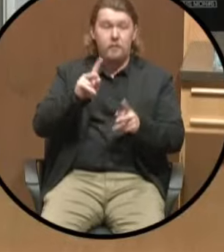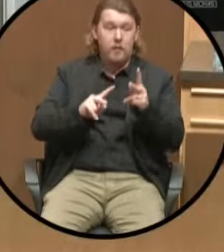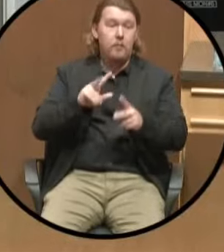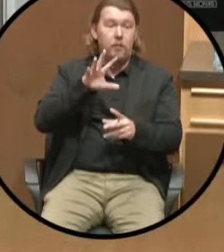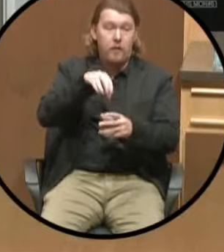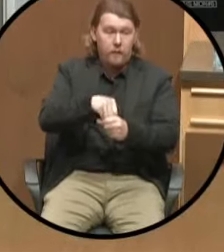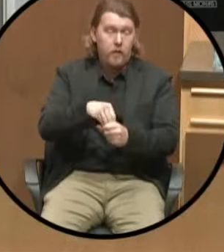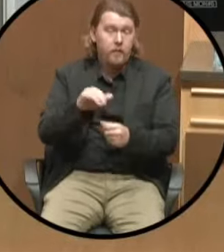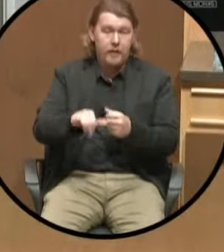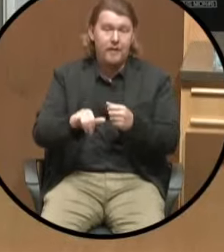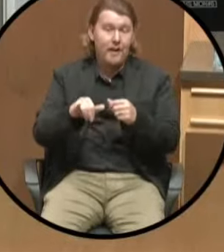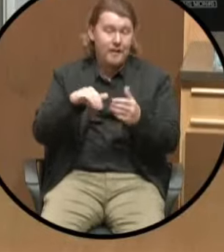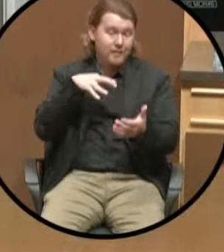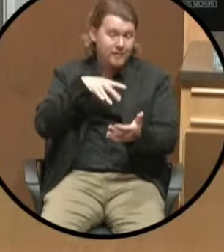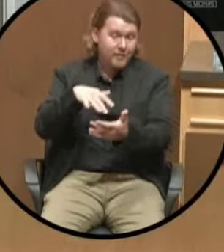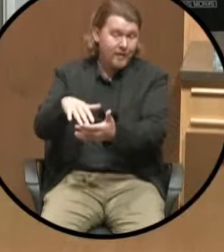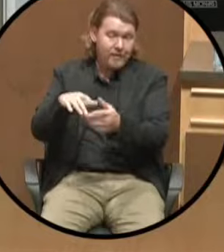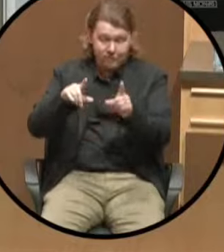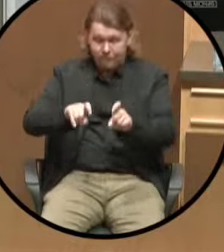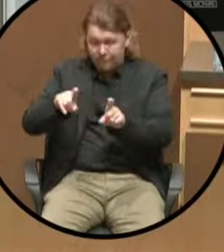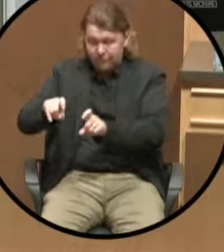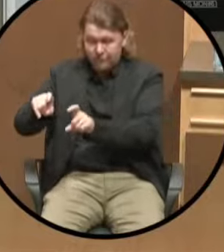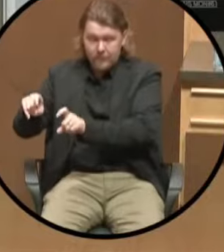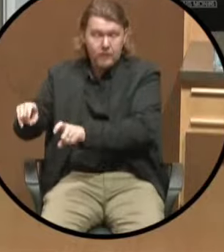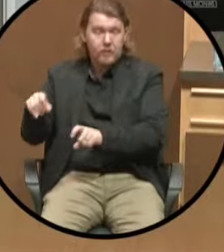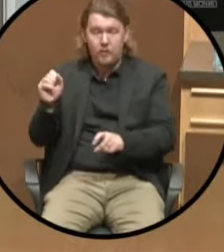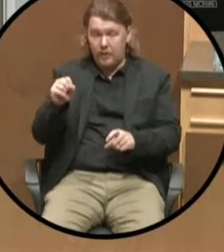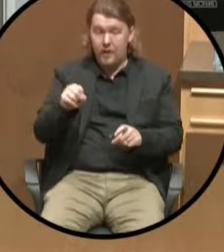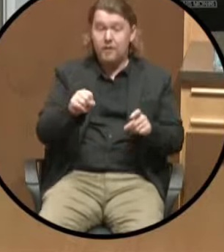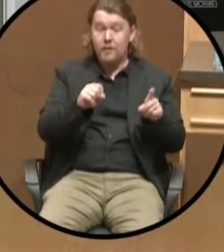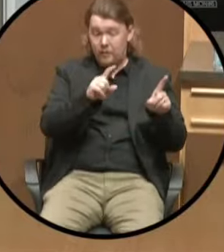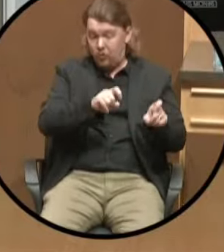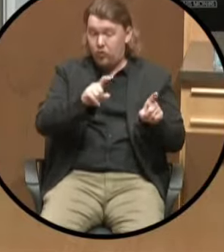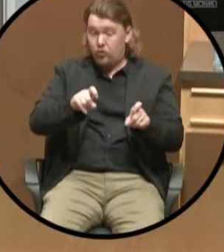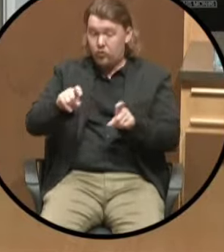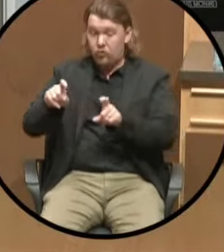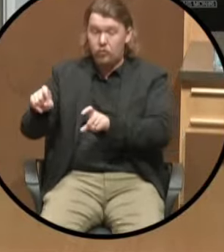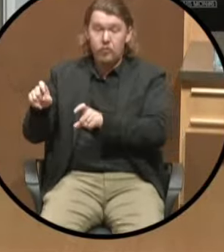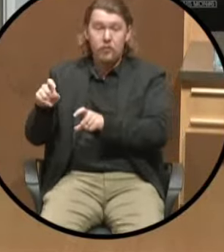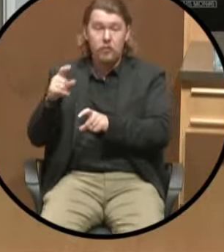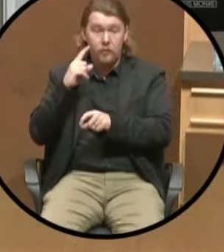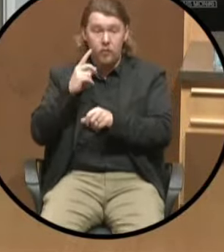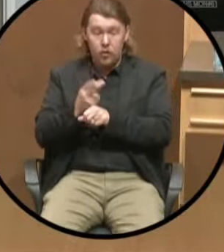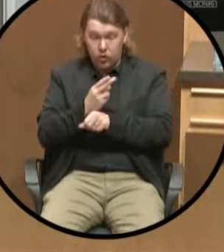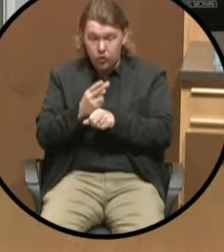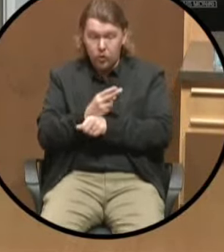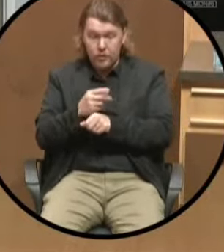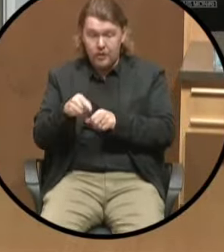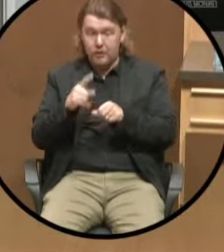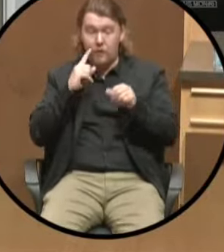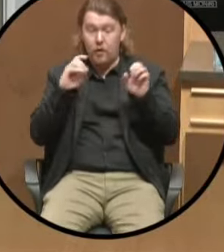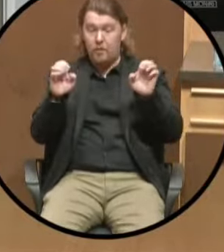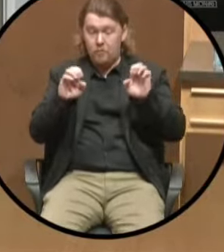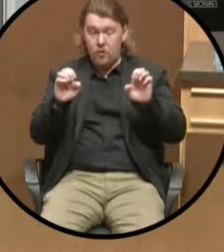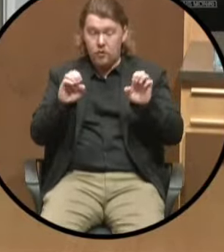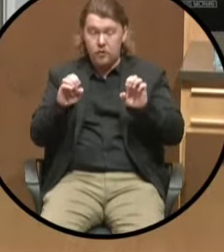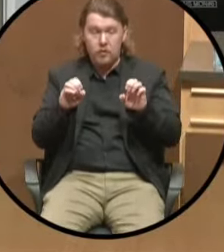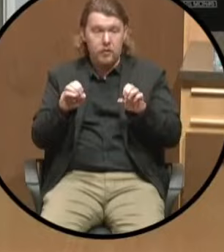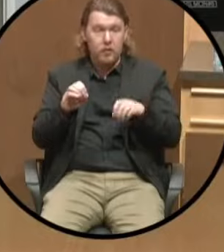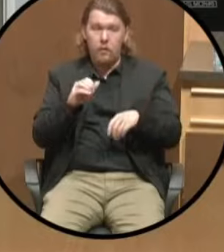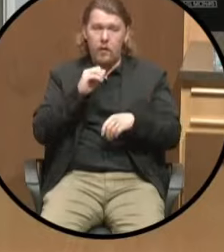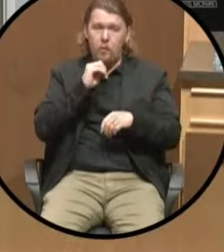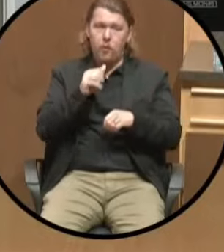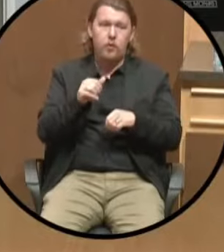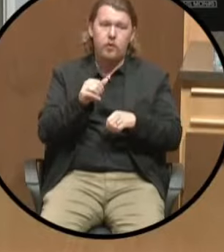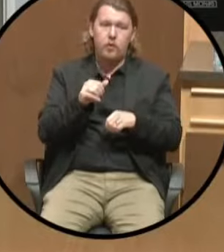participants. So the science and the clinical trials that were done for use, emergency use of this particular vaccine was